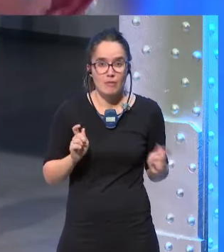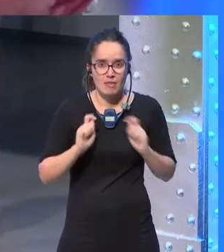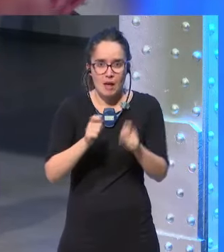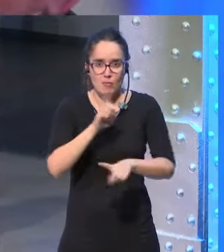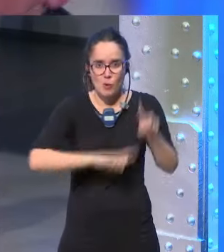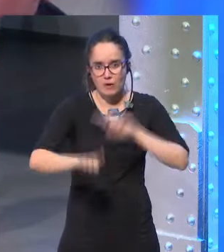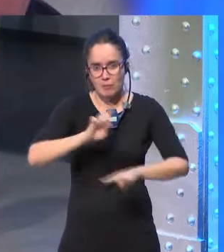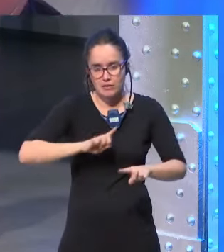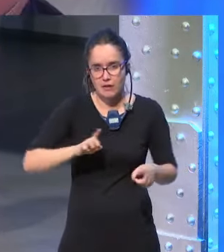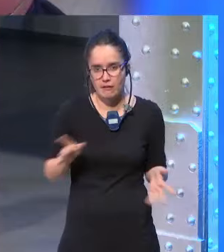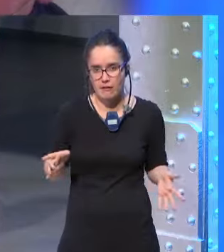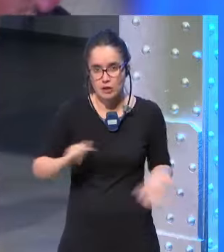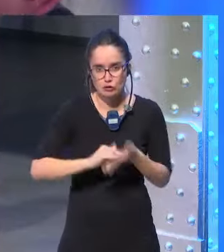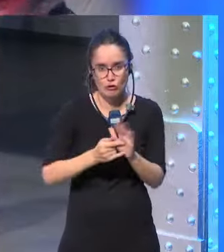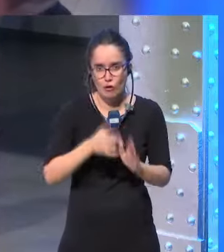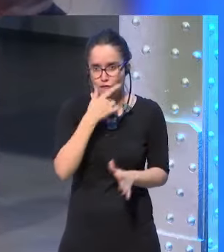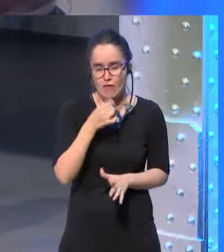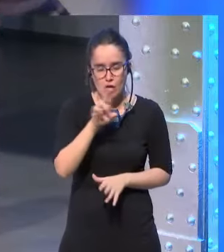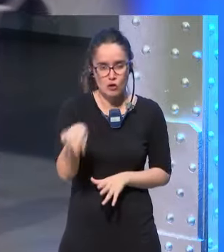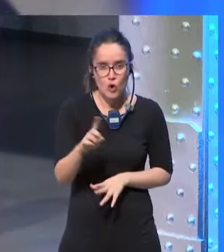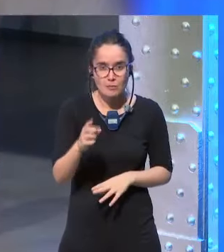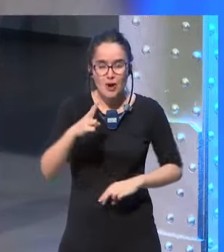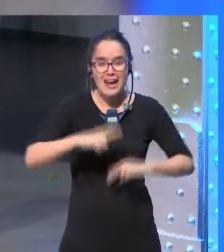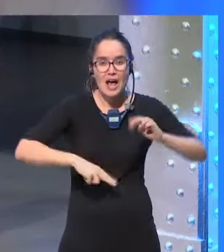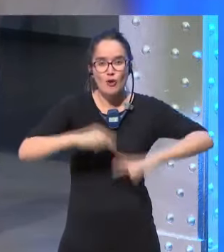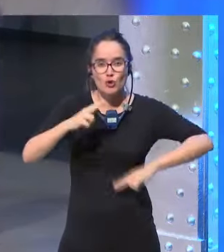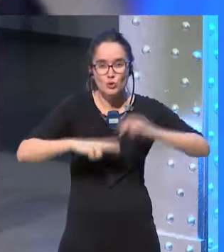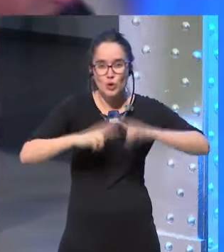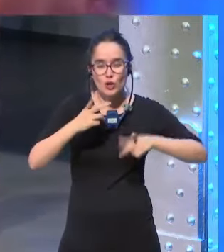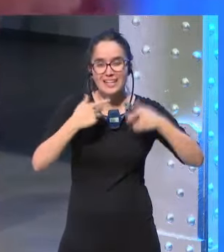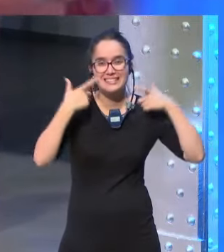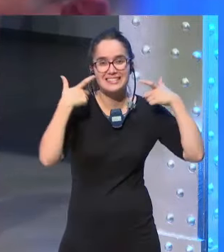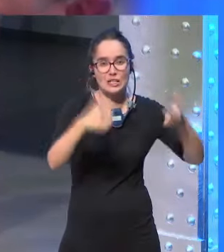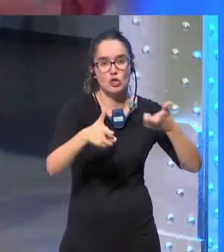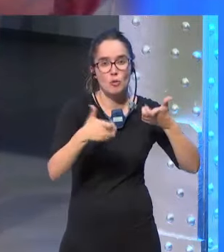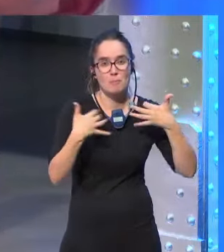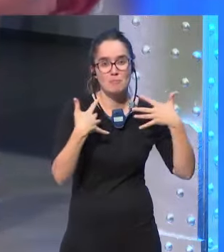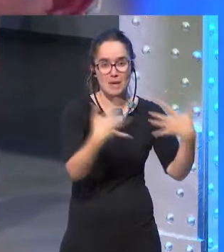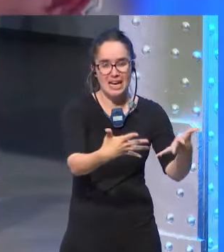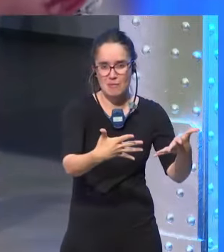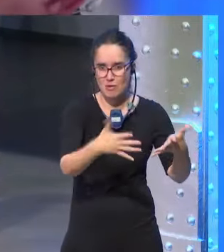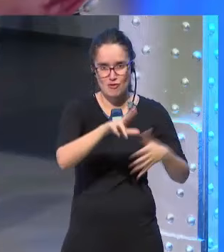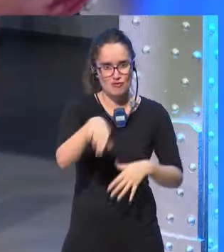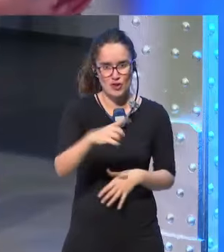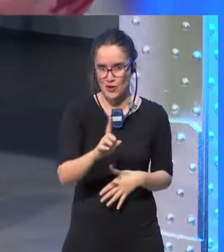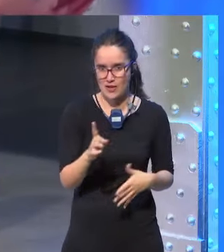because construction is not the fastest industry on the planet, I trust that we will